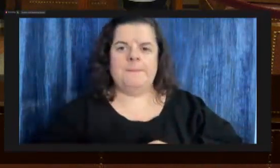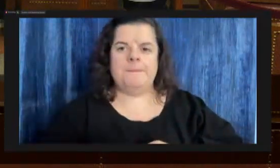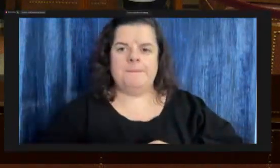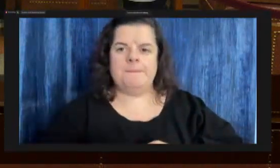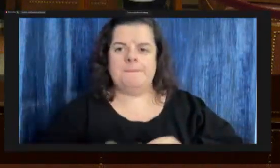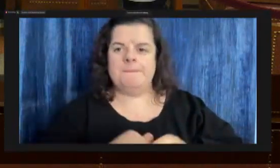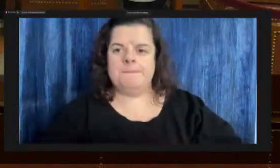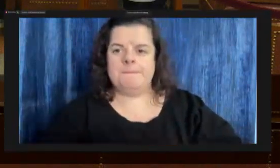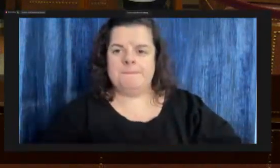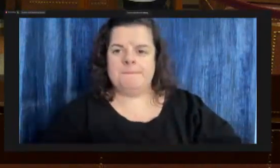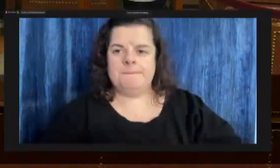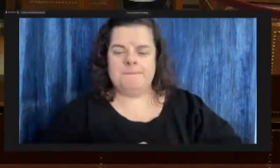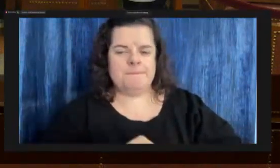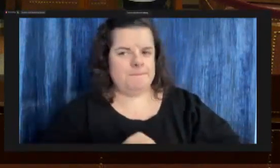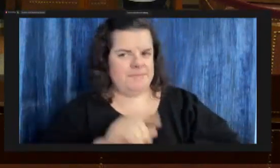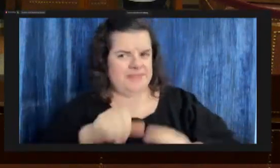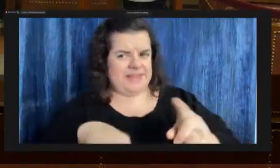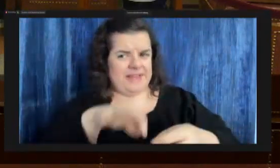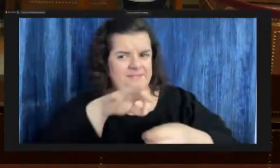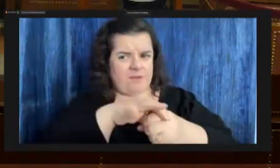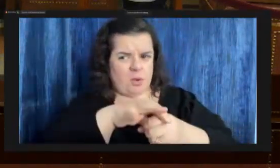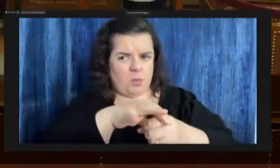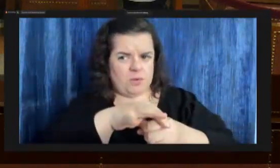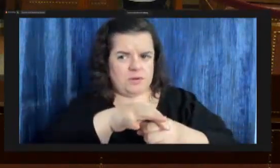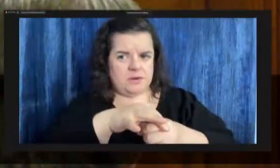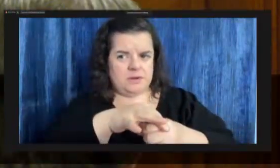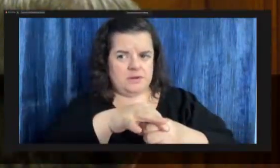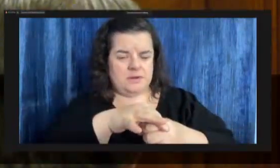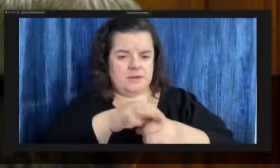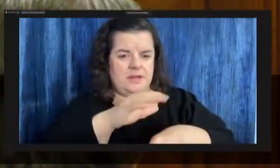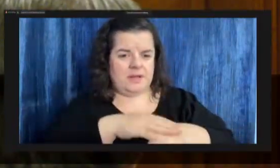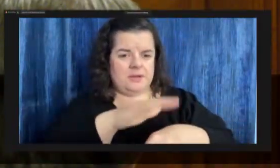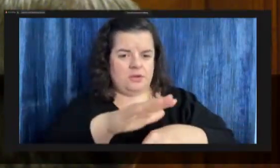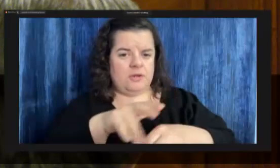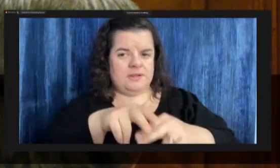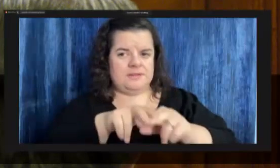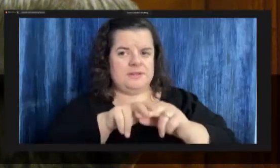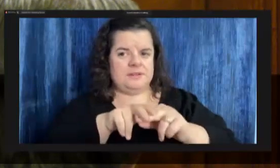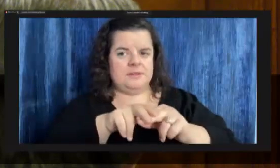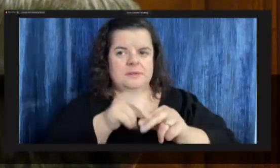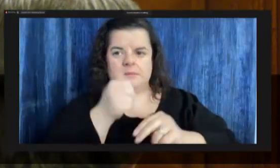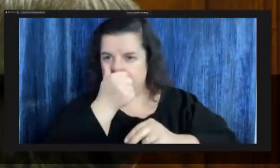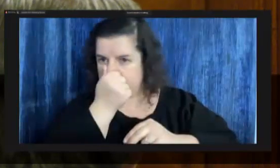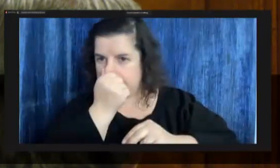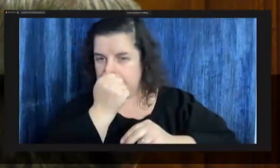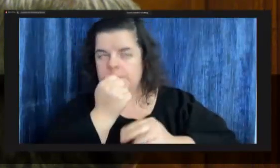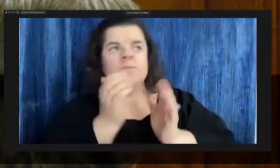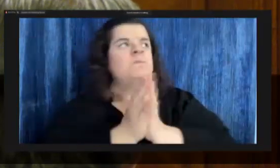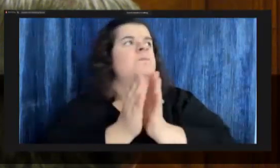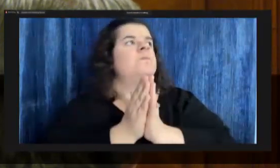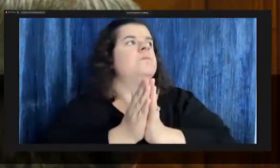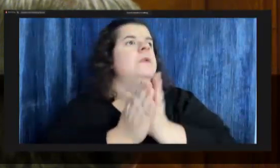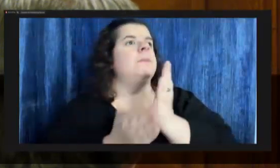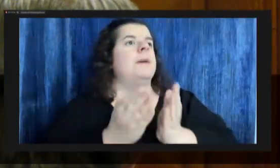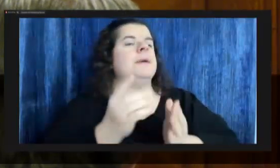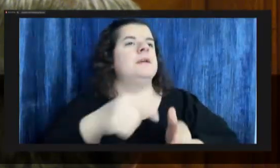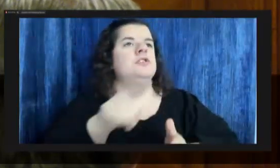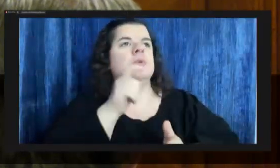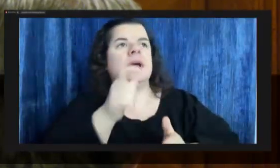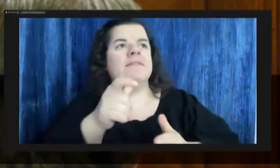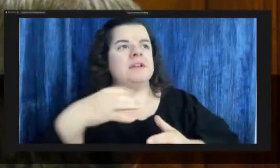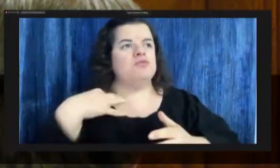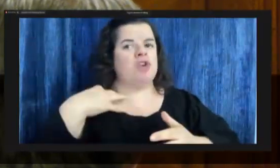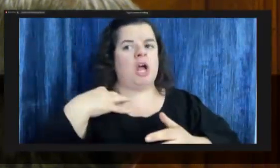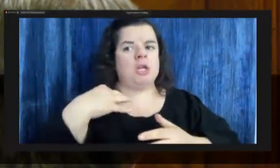you can't vote on your sitting, on your sitting. So maybe it's the ones that haven't run, I don't know.